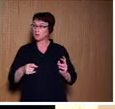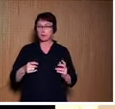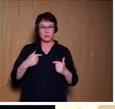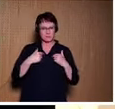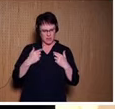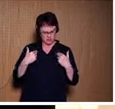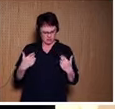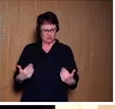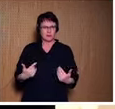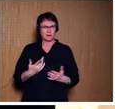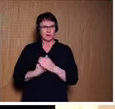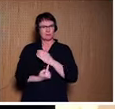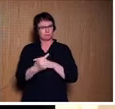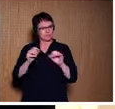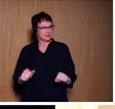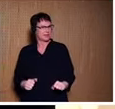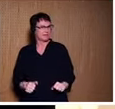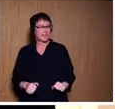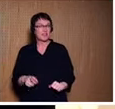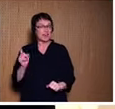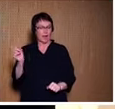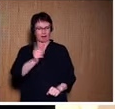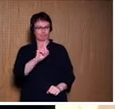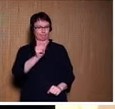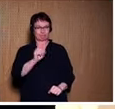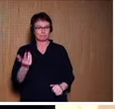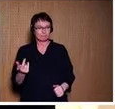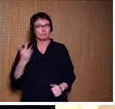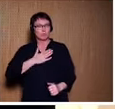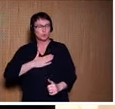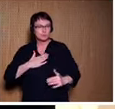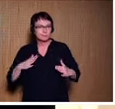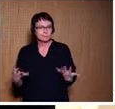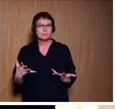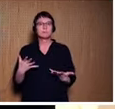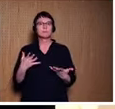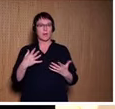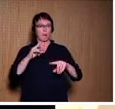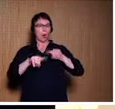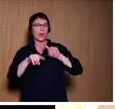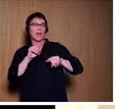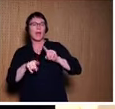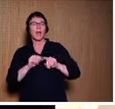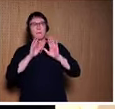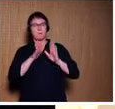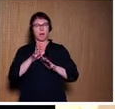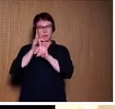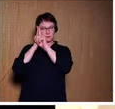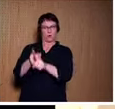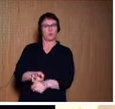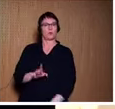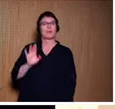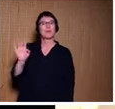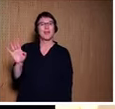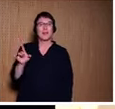operating at community levels within national politics and global governance arenas. They are